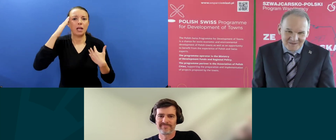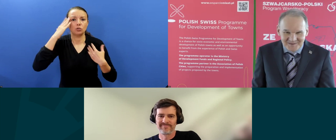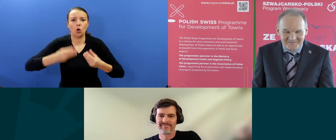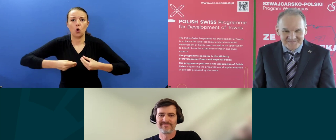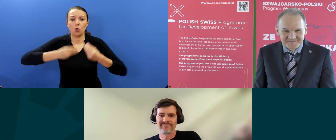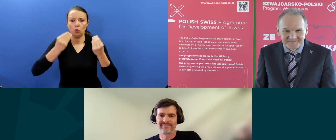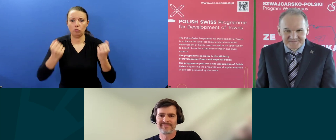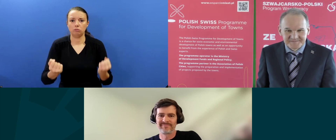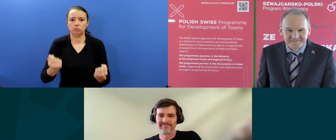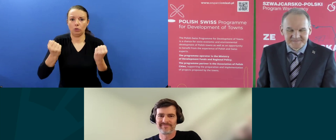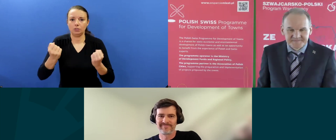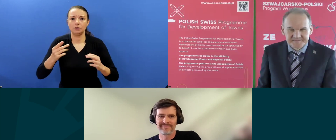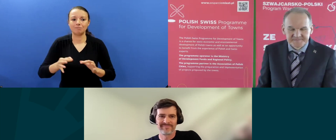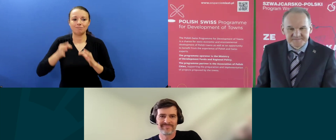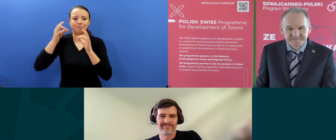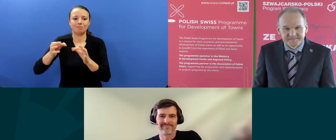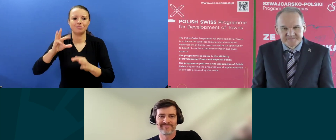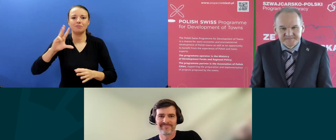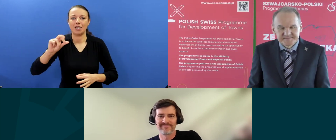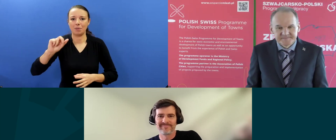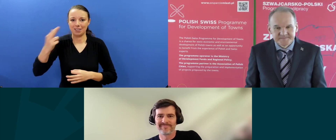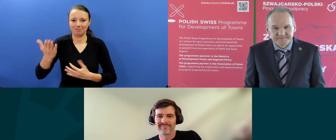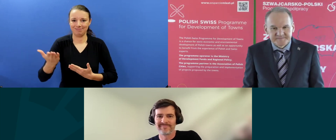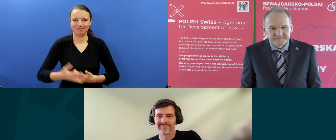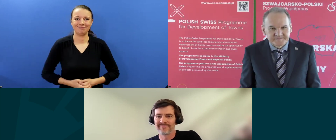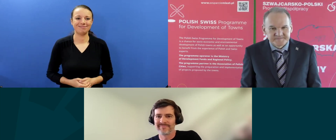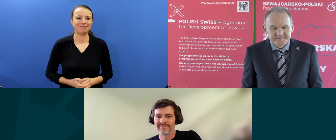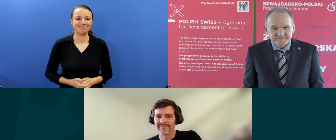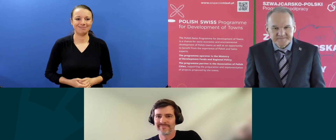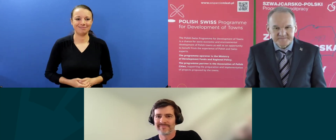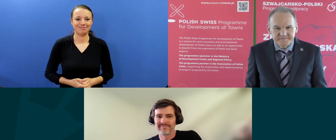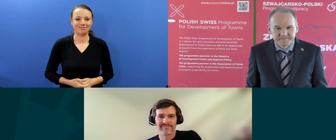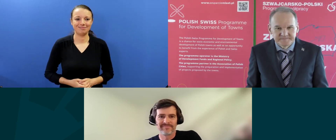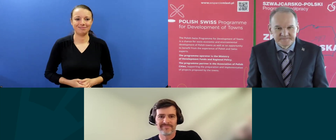of citizens in the life of our cities. Werner, the floor is yours.